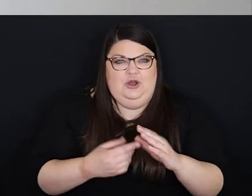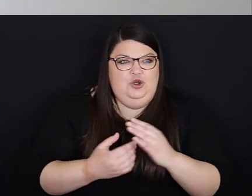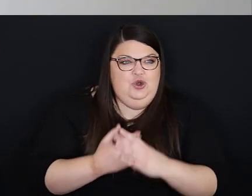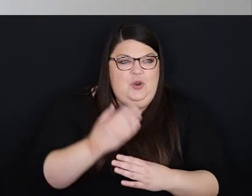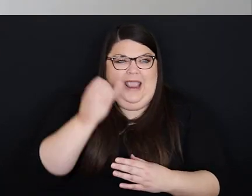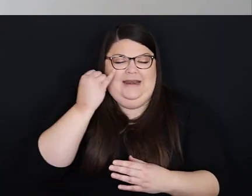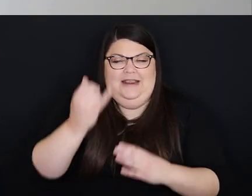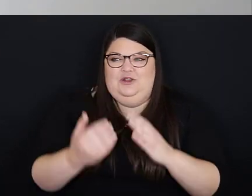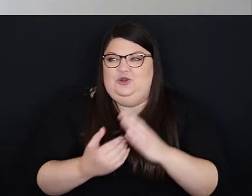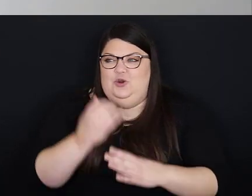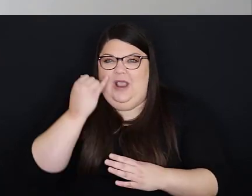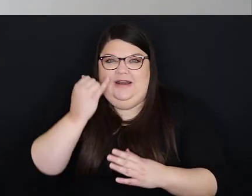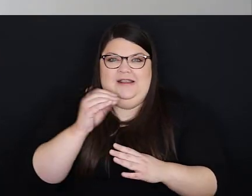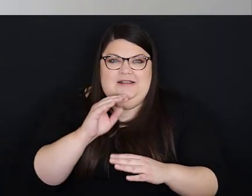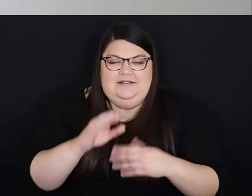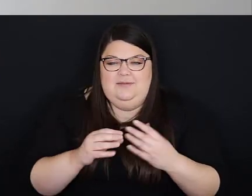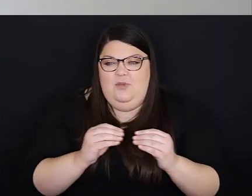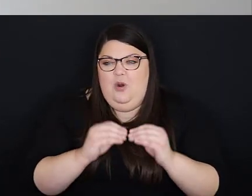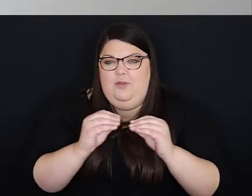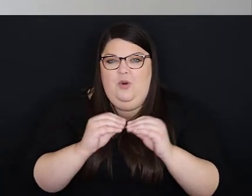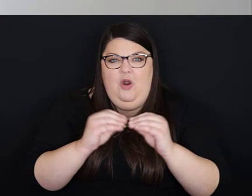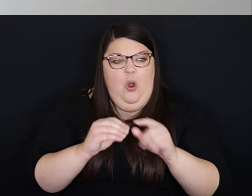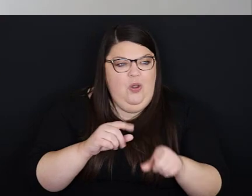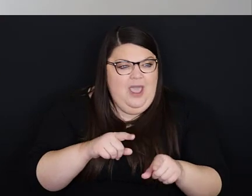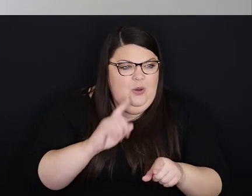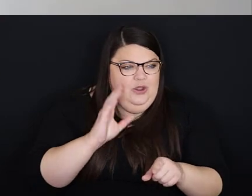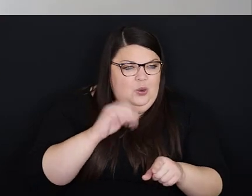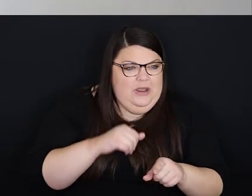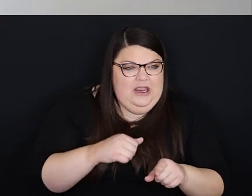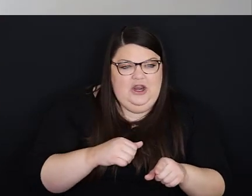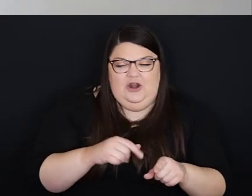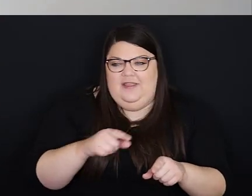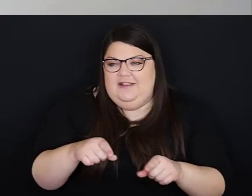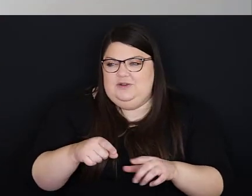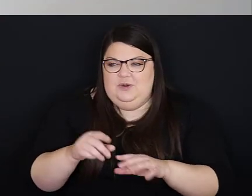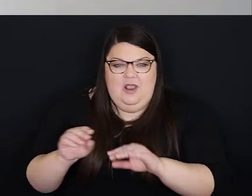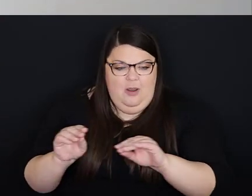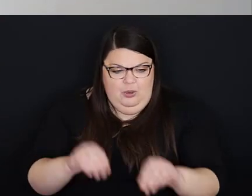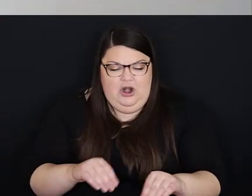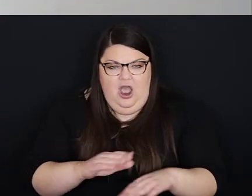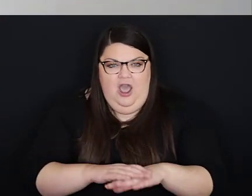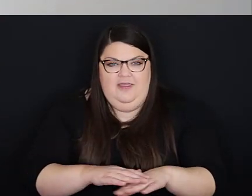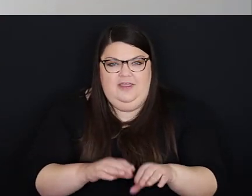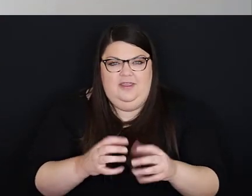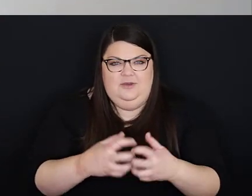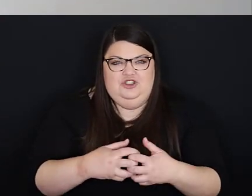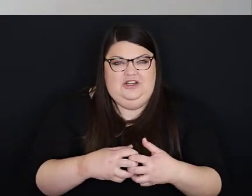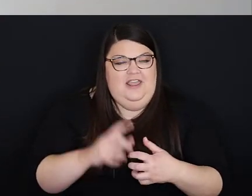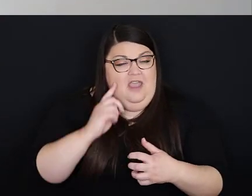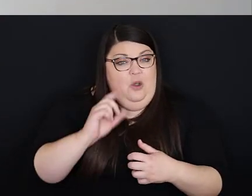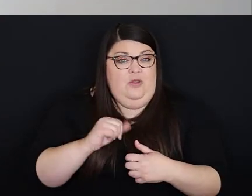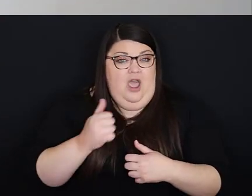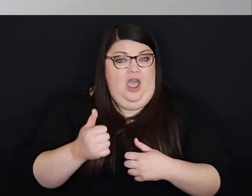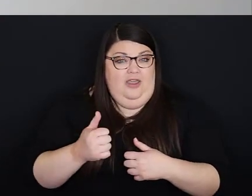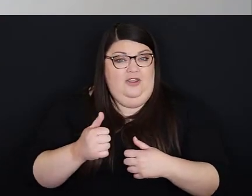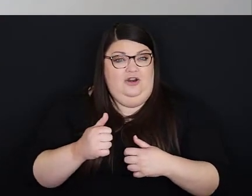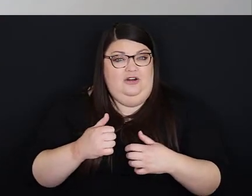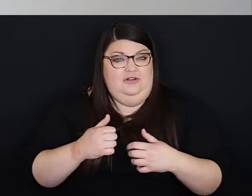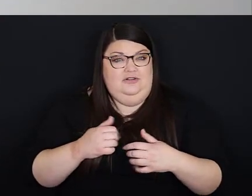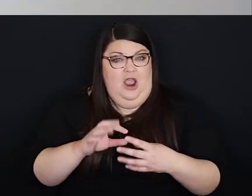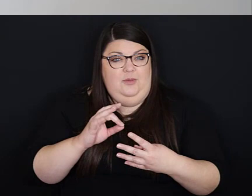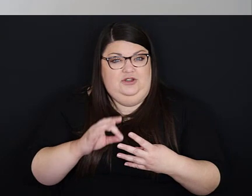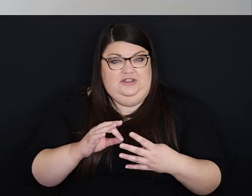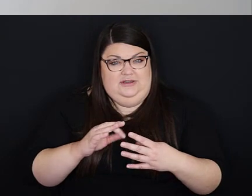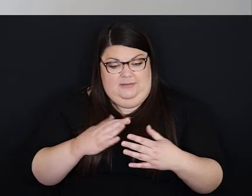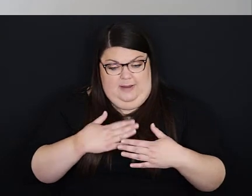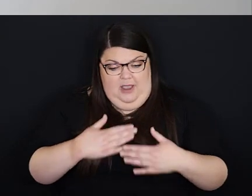indicating new and new ideas, and I'd find, oh, this would look weird, you know, and put that on the machine. Well, the other option, of course, is putting your